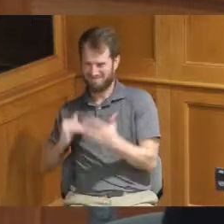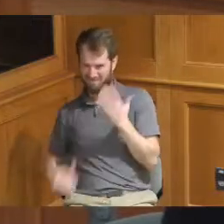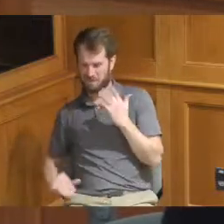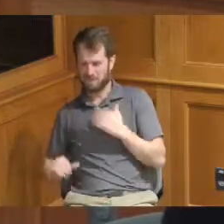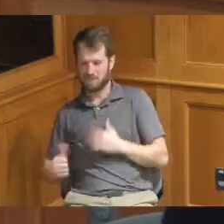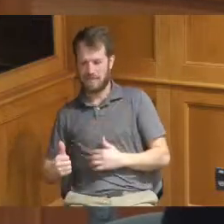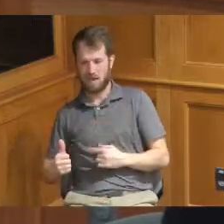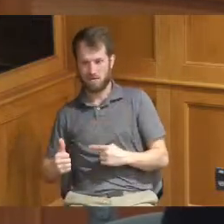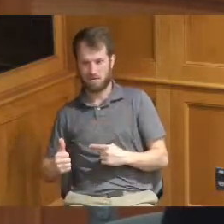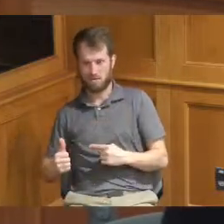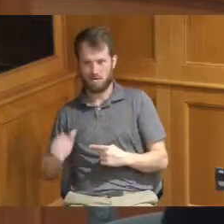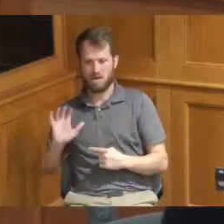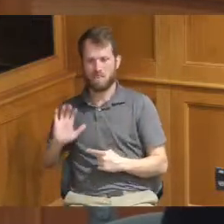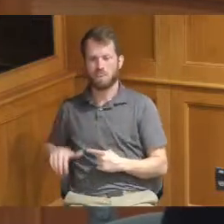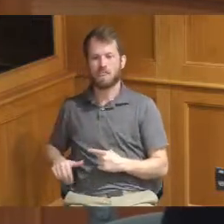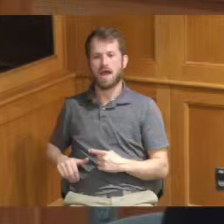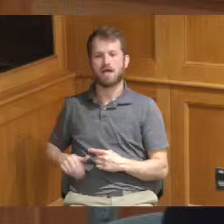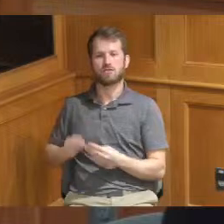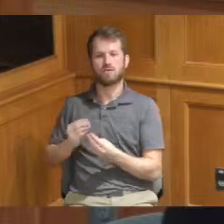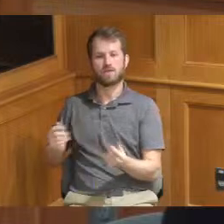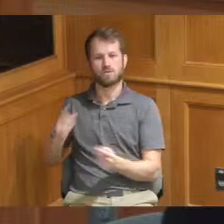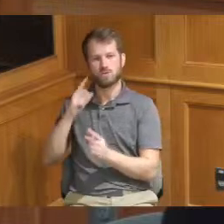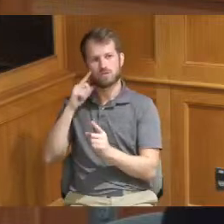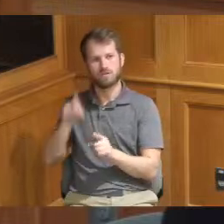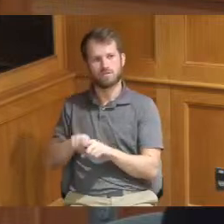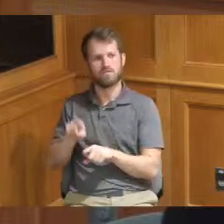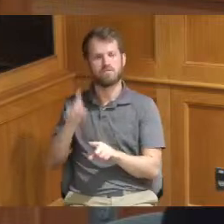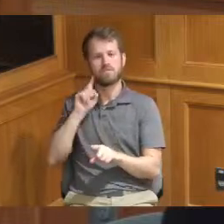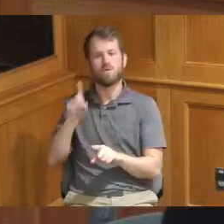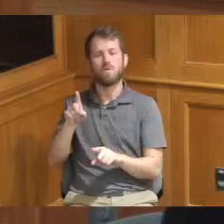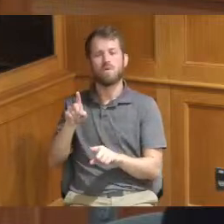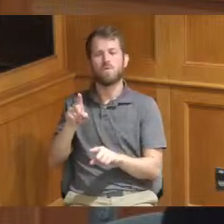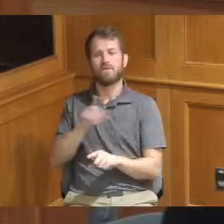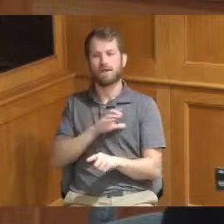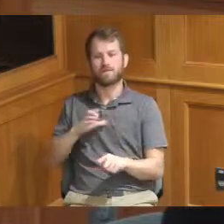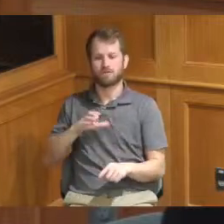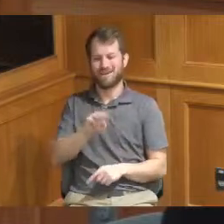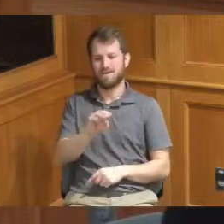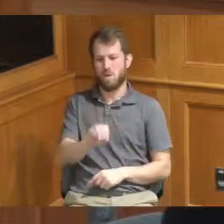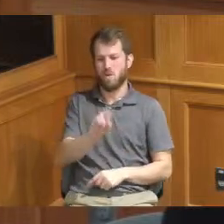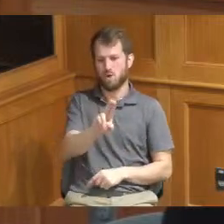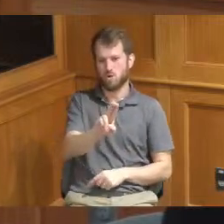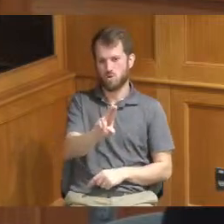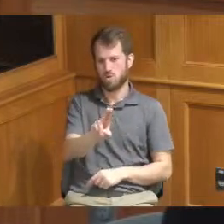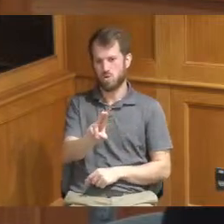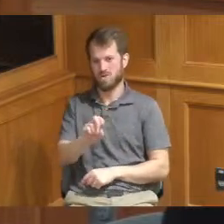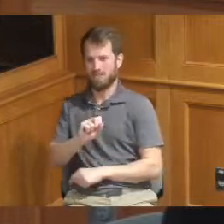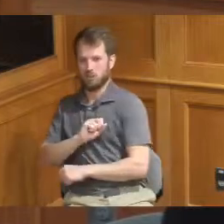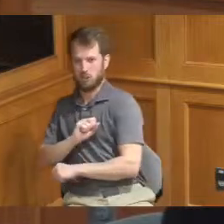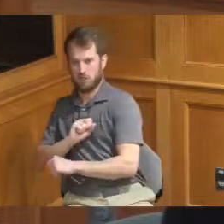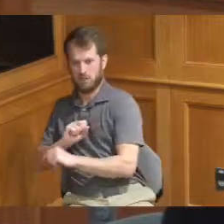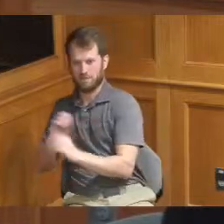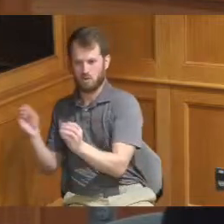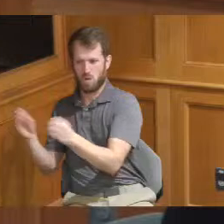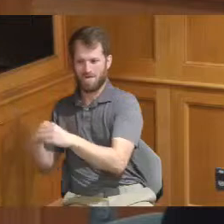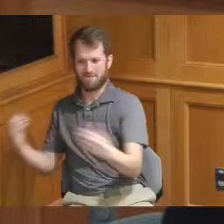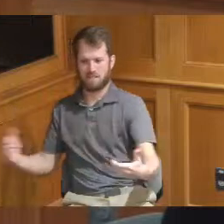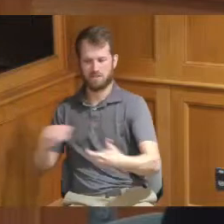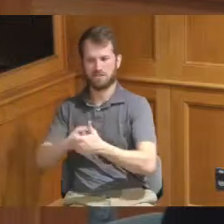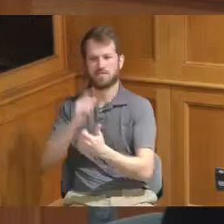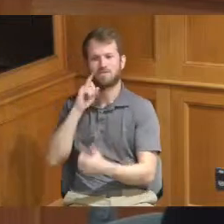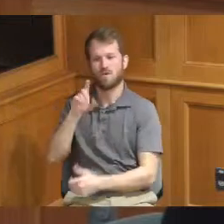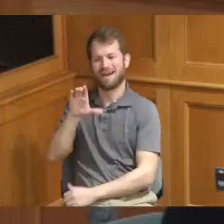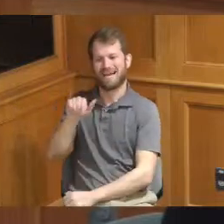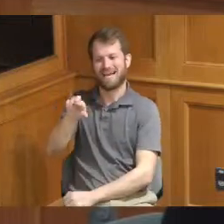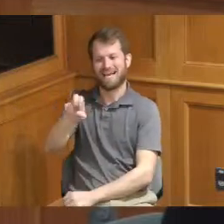a resolution authorizing the commissioners to enter into an MOU with the Sheriff's Office regarding the use of the care pods.